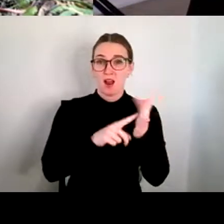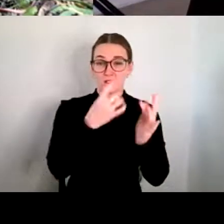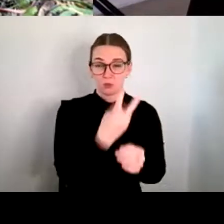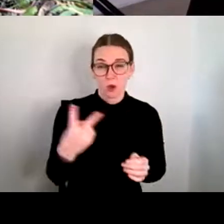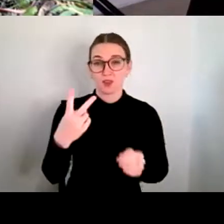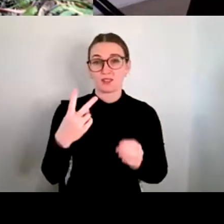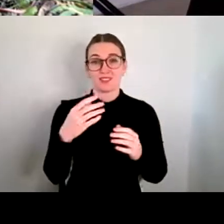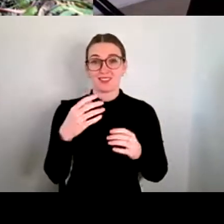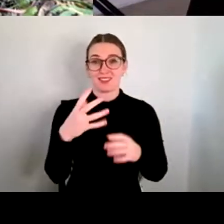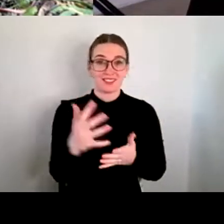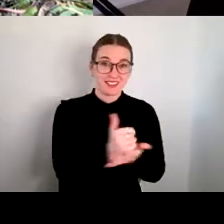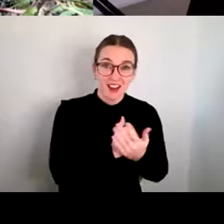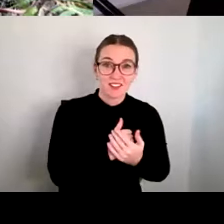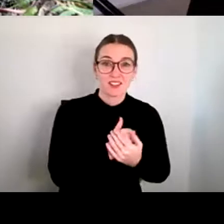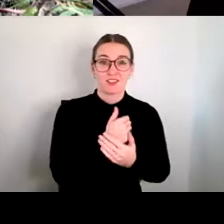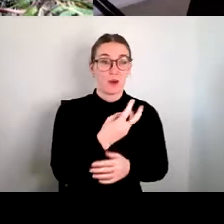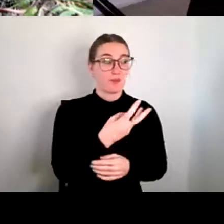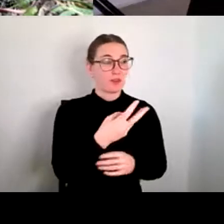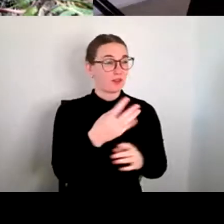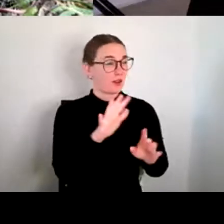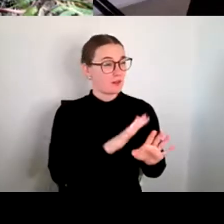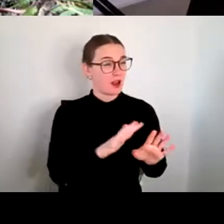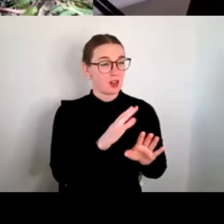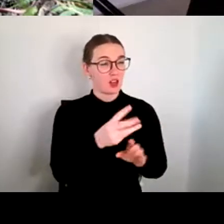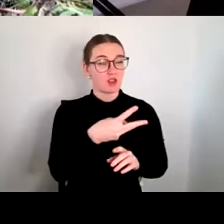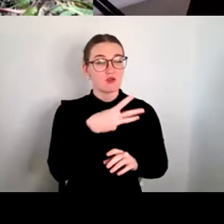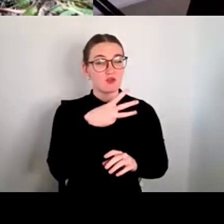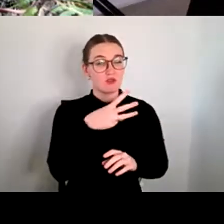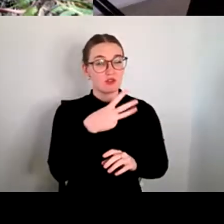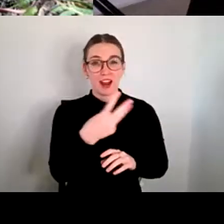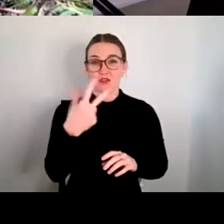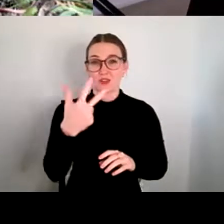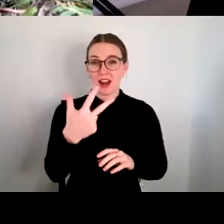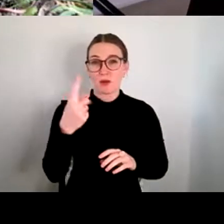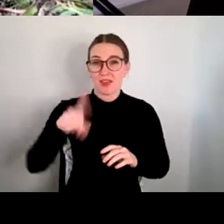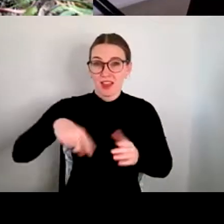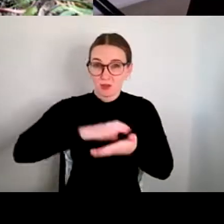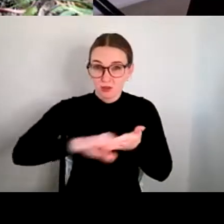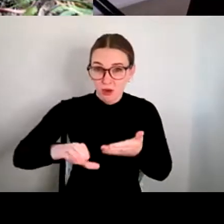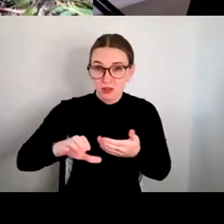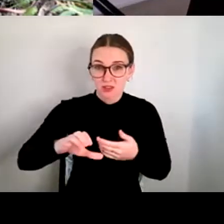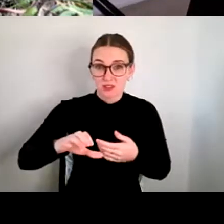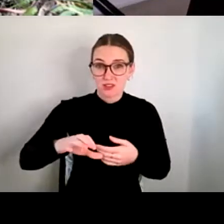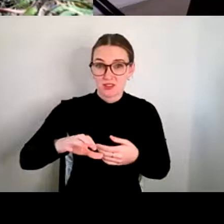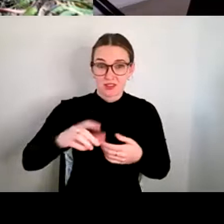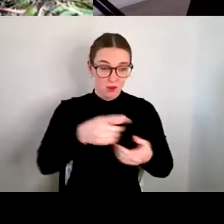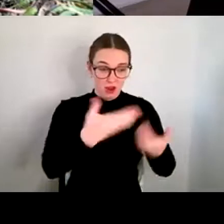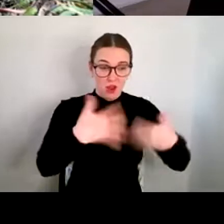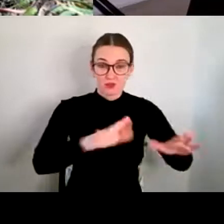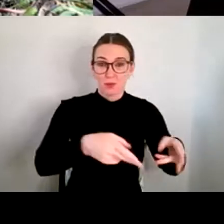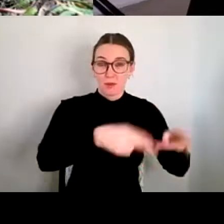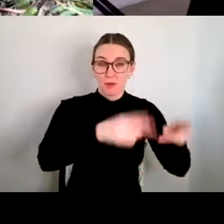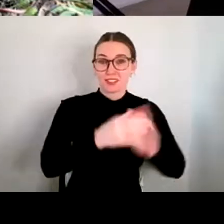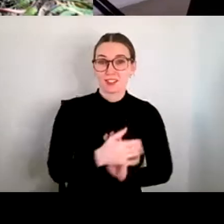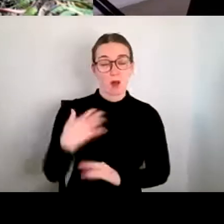of $381,000 and the loss of the building 12 years ago. So I've been volunteering for 12 years to